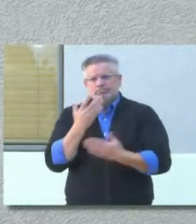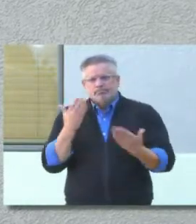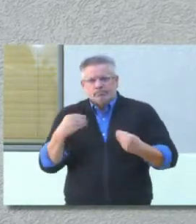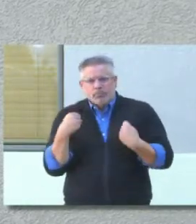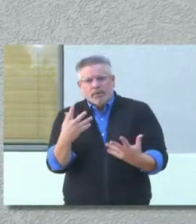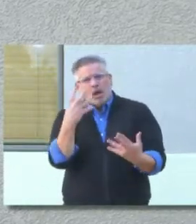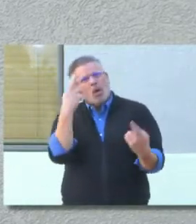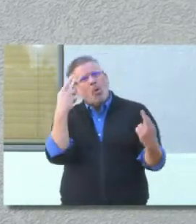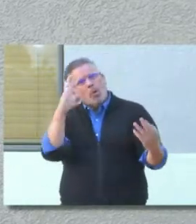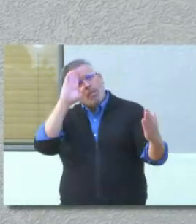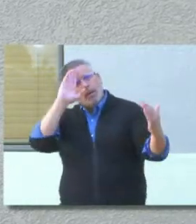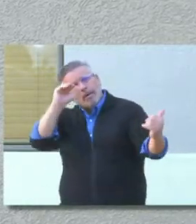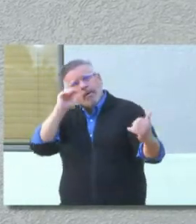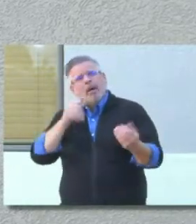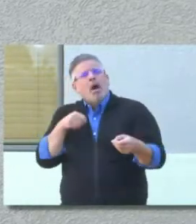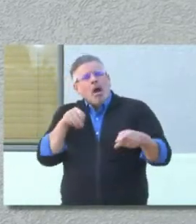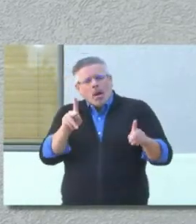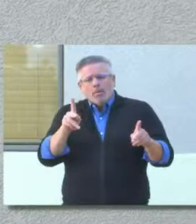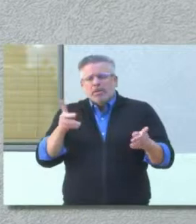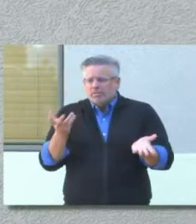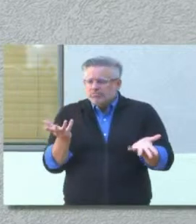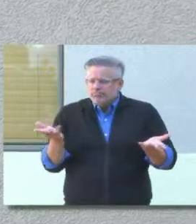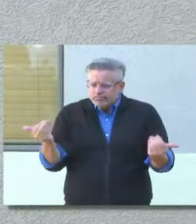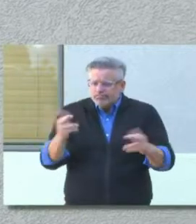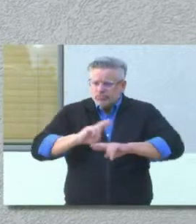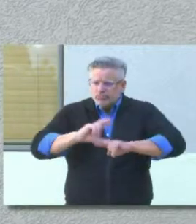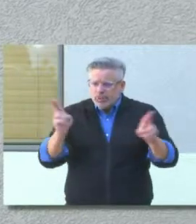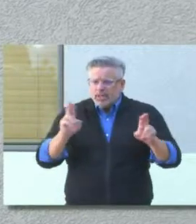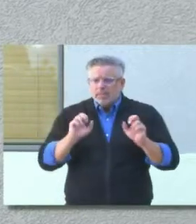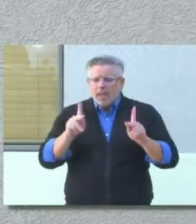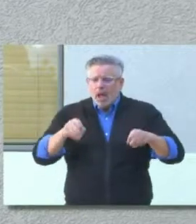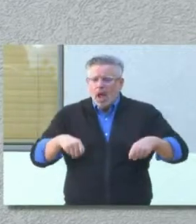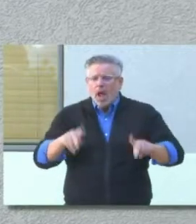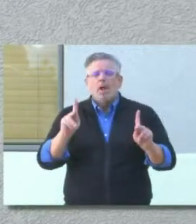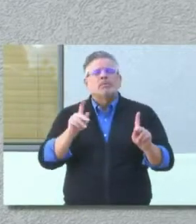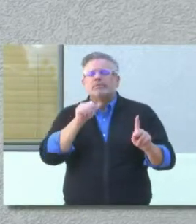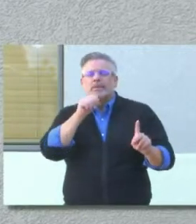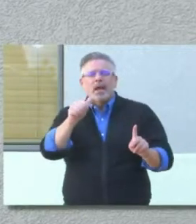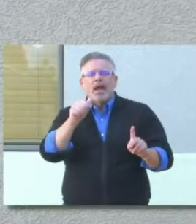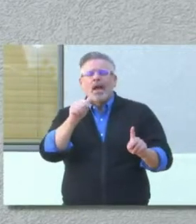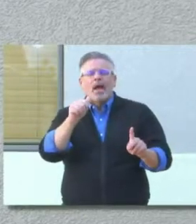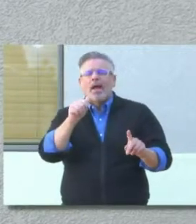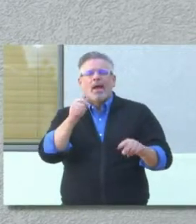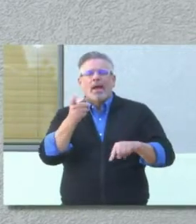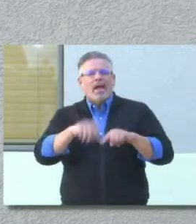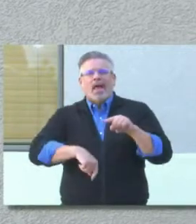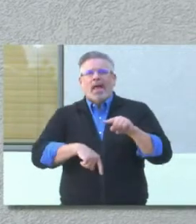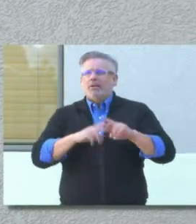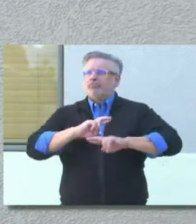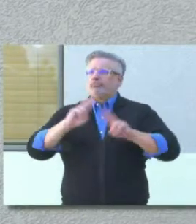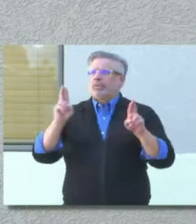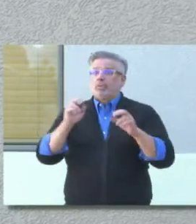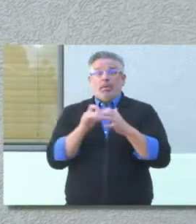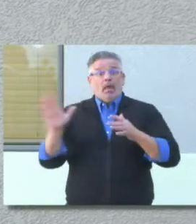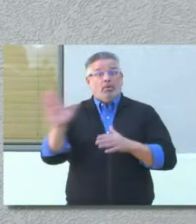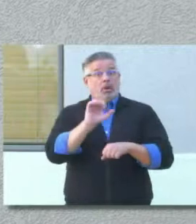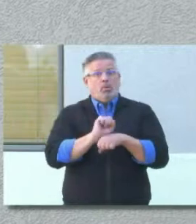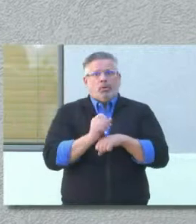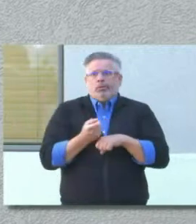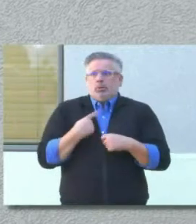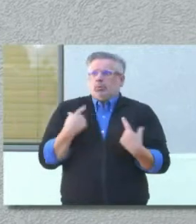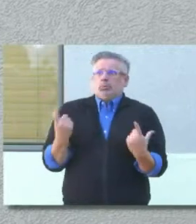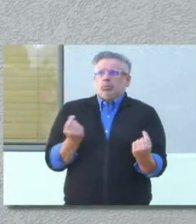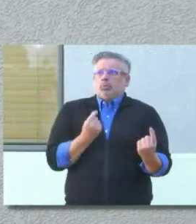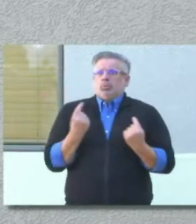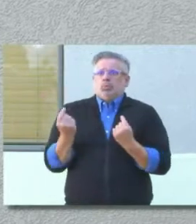and opportunity and getting people back on their feet, giving people opportunities that otherwise wouldn't be afforded because of the extraordinary work that's being done in